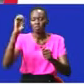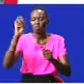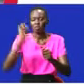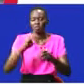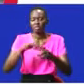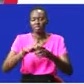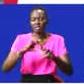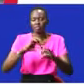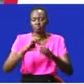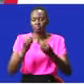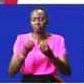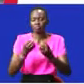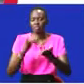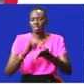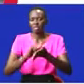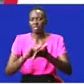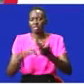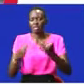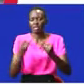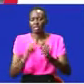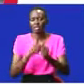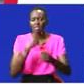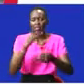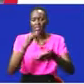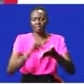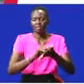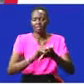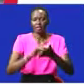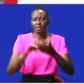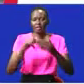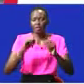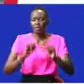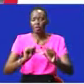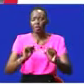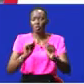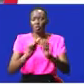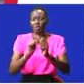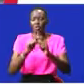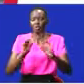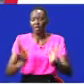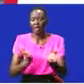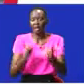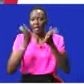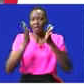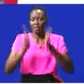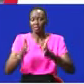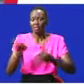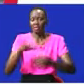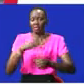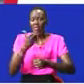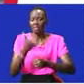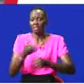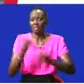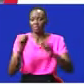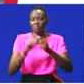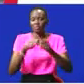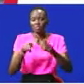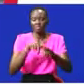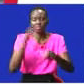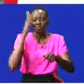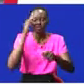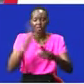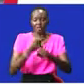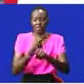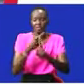noendo ma Ripple Effect bende koro lero ni gidhi nyime koda jiwo gande kor gwenge ma konoendo mar mondo mi bende ong'e ni ka opogore